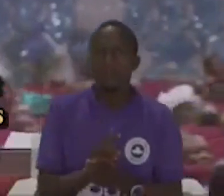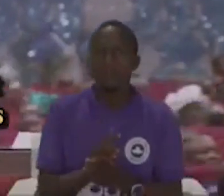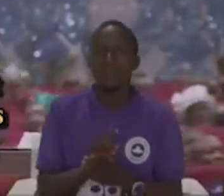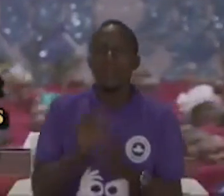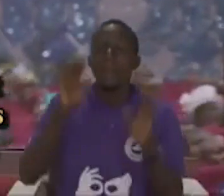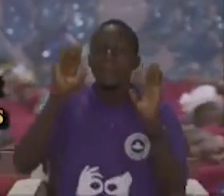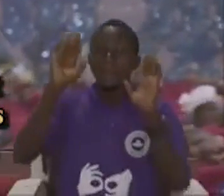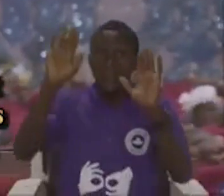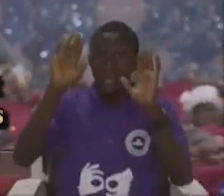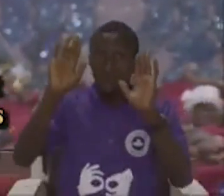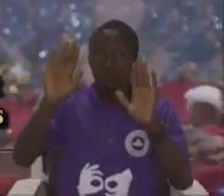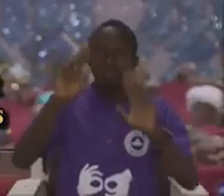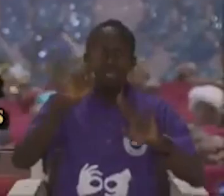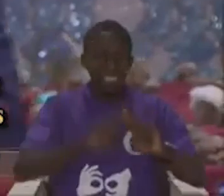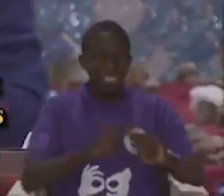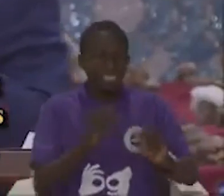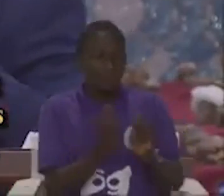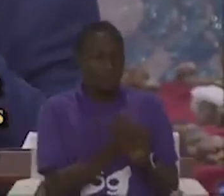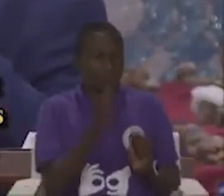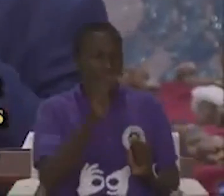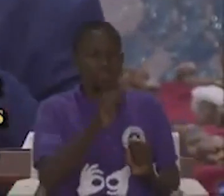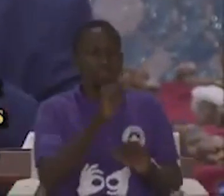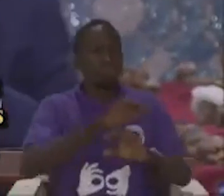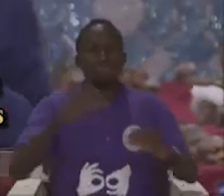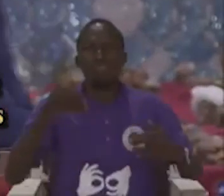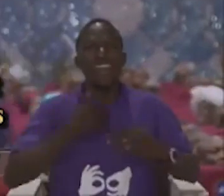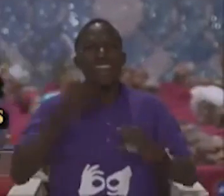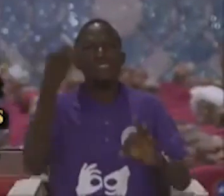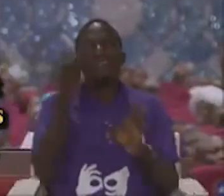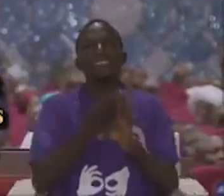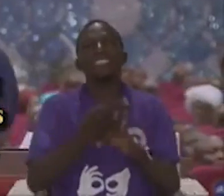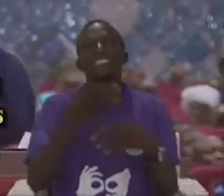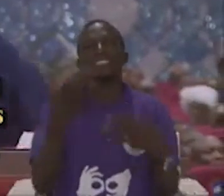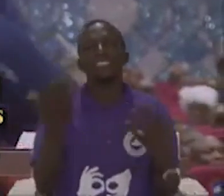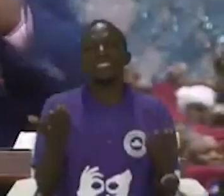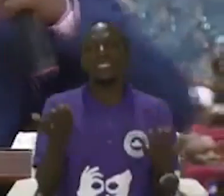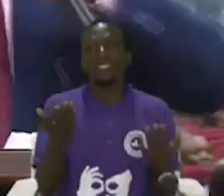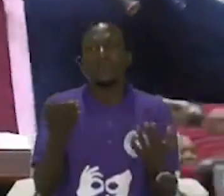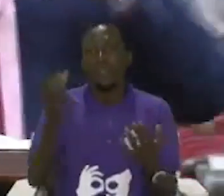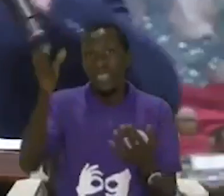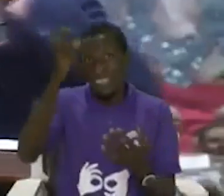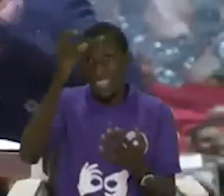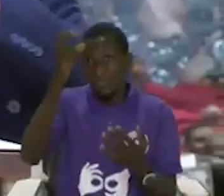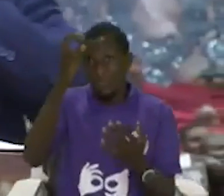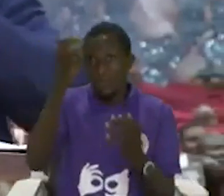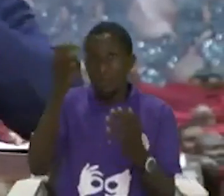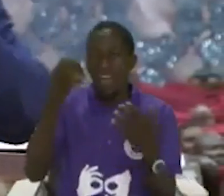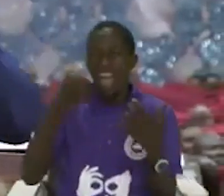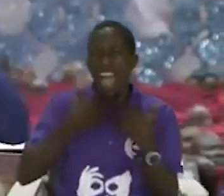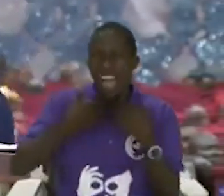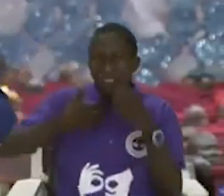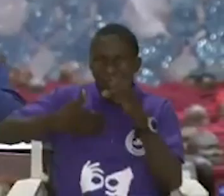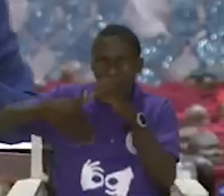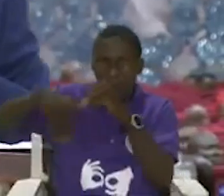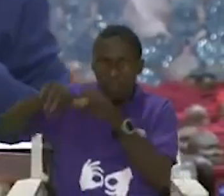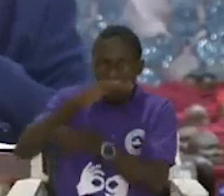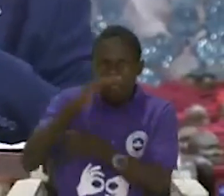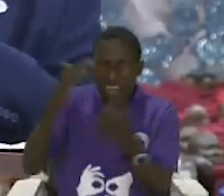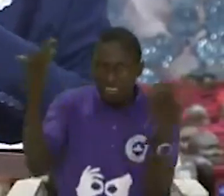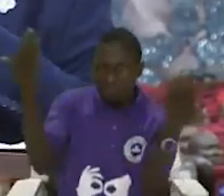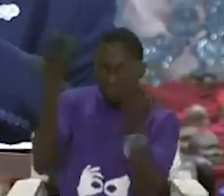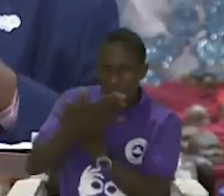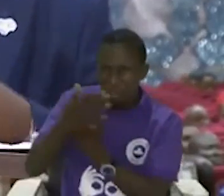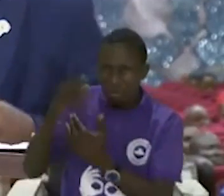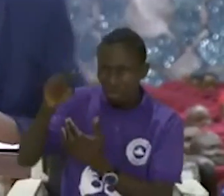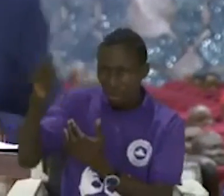Miracle is sitting with you. But you don't have faith to carry it. Because the devil has bombarded your mind